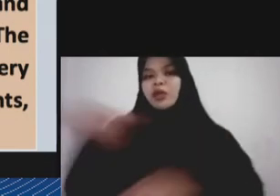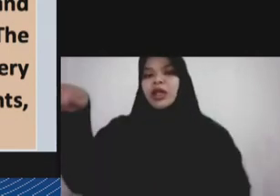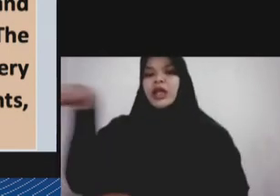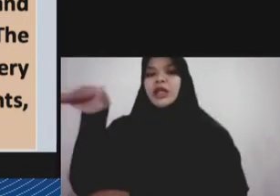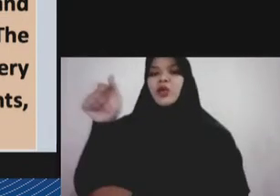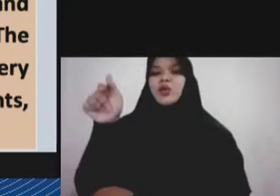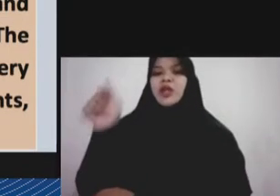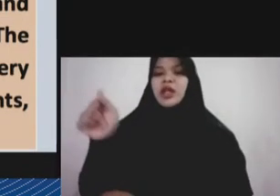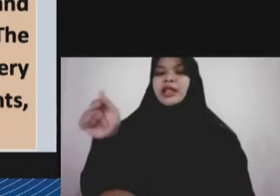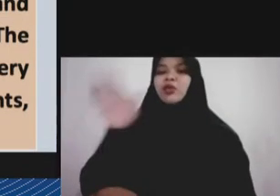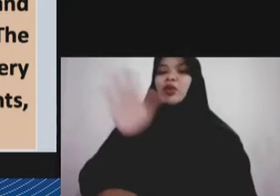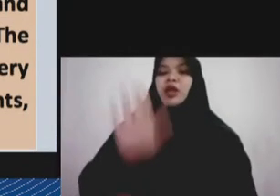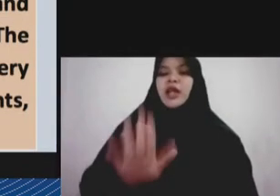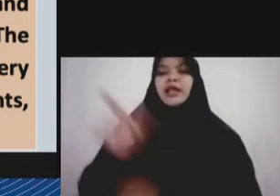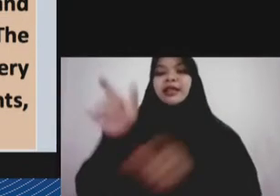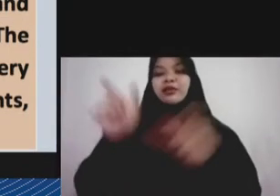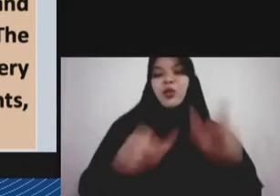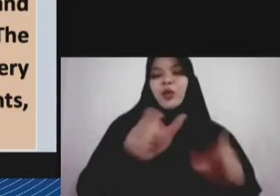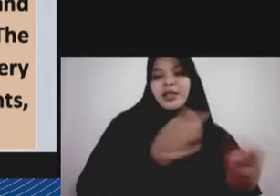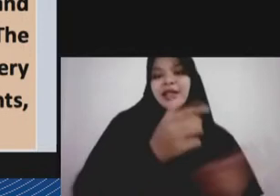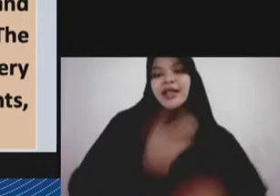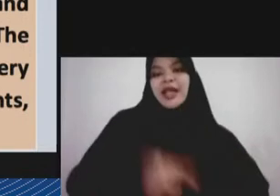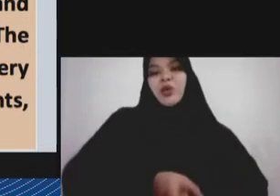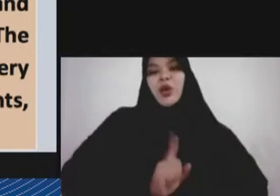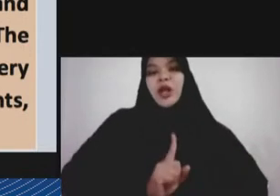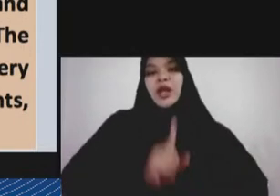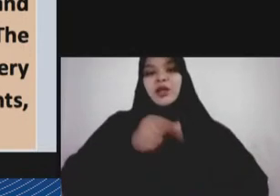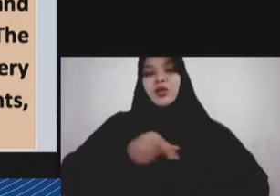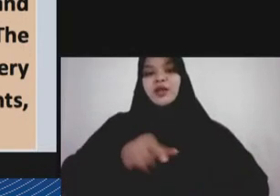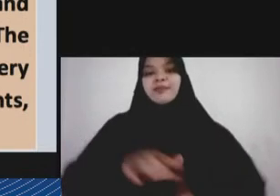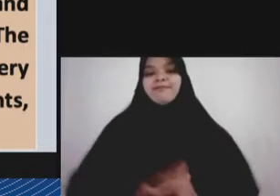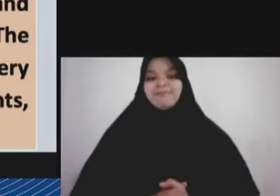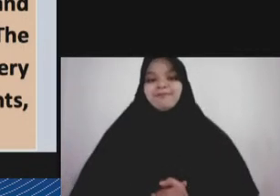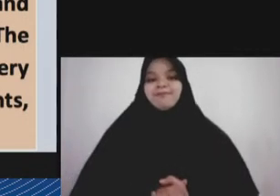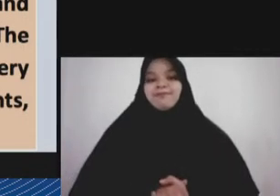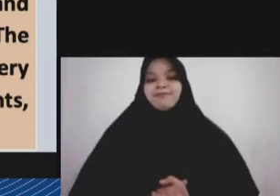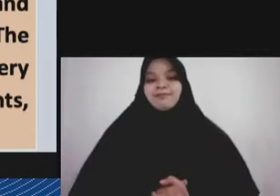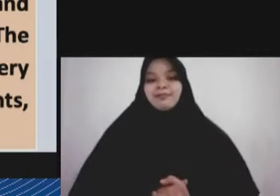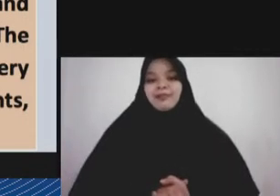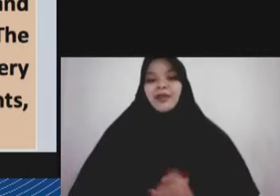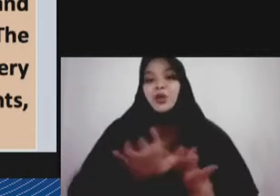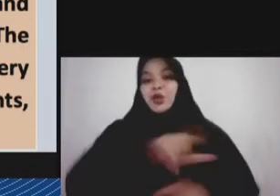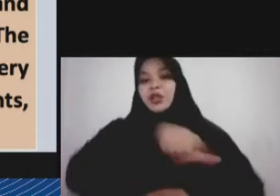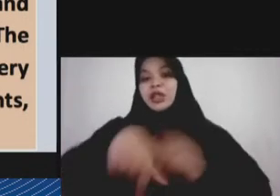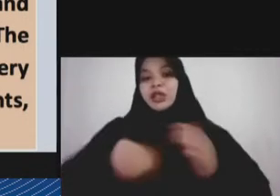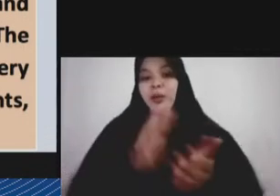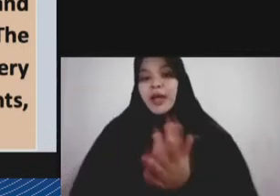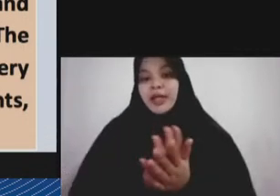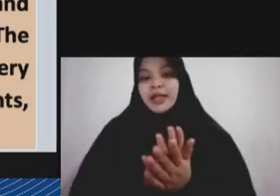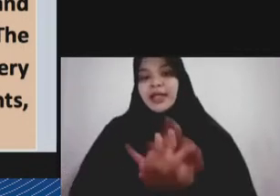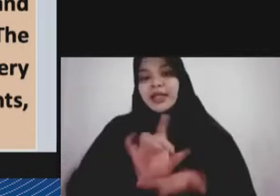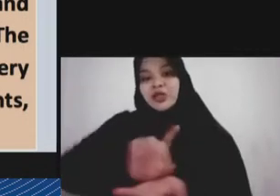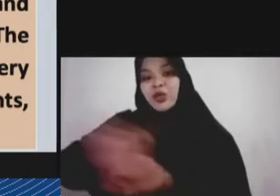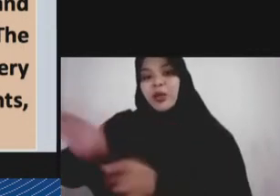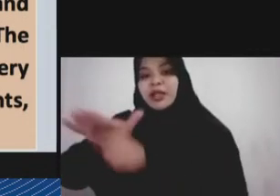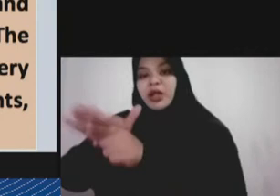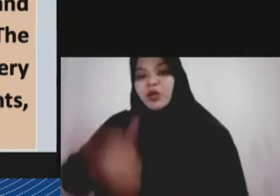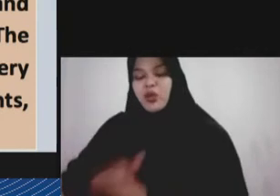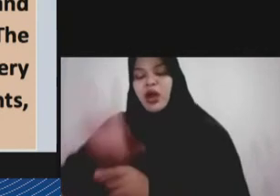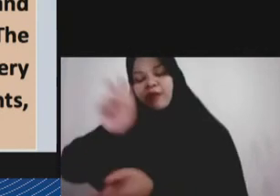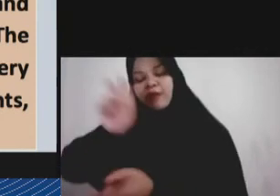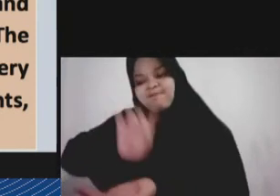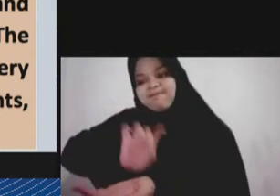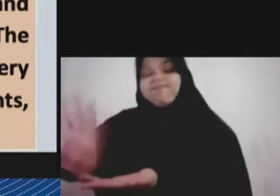violation of human rights and crimes against humanity, dignity, and discrimination that must be eliminated.